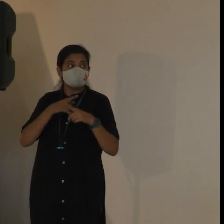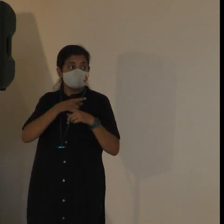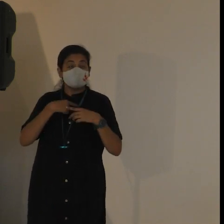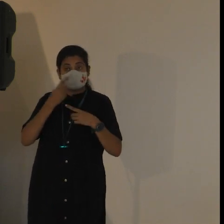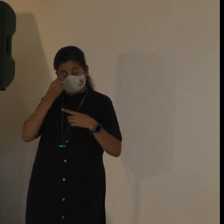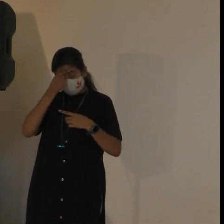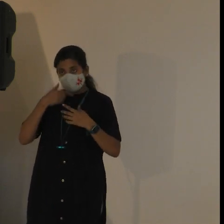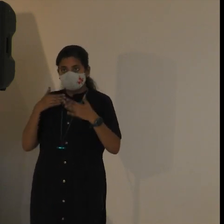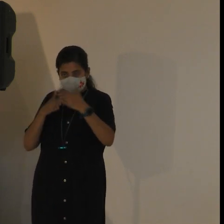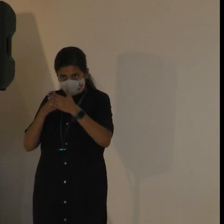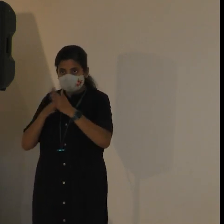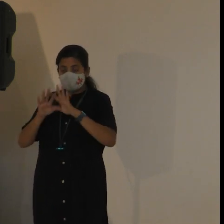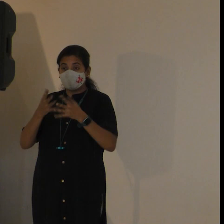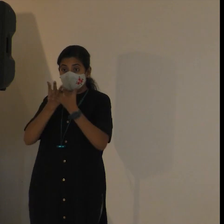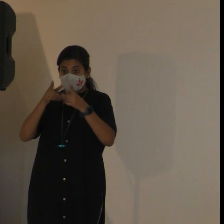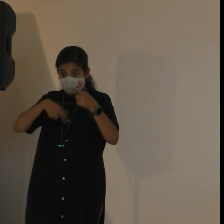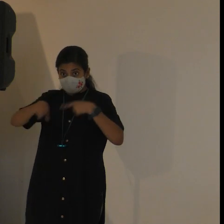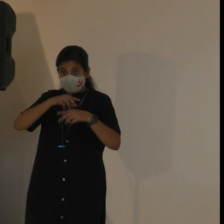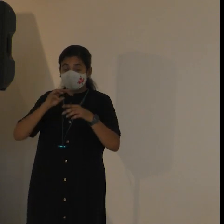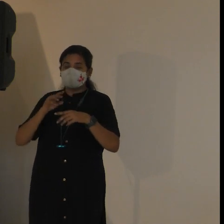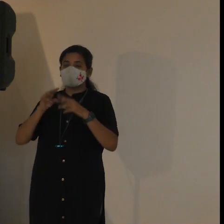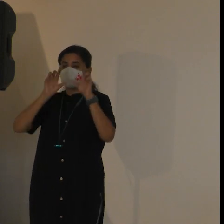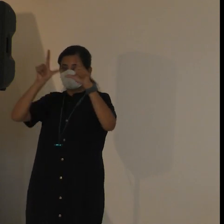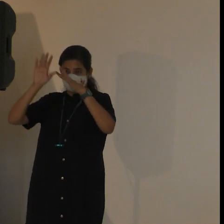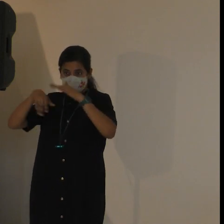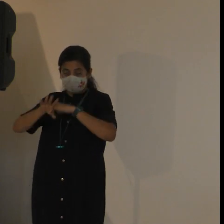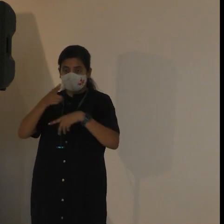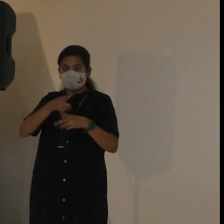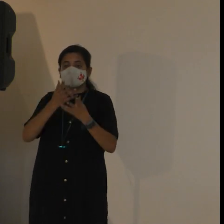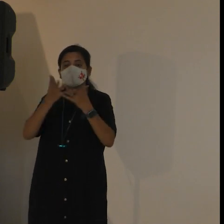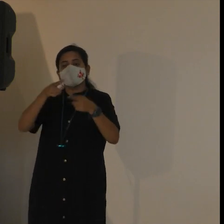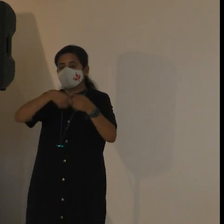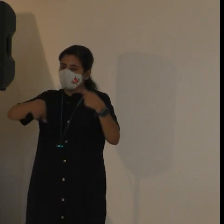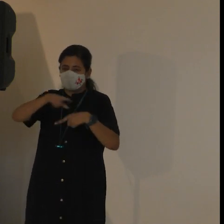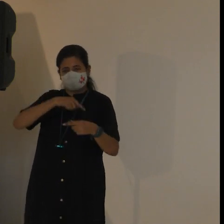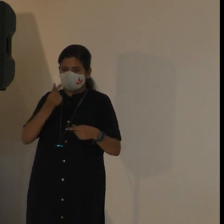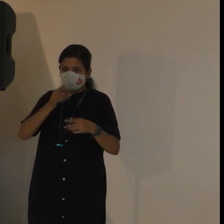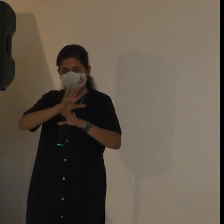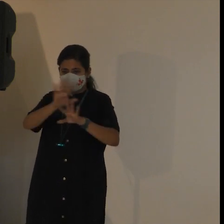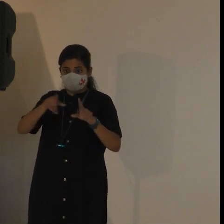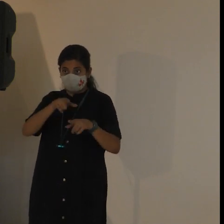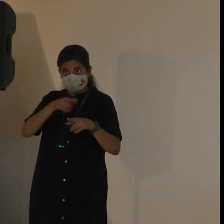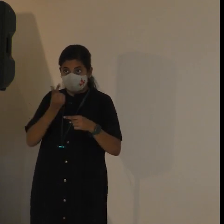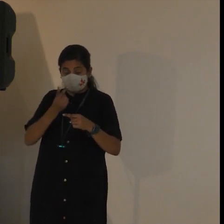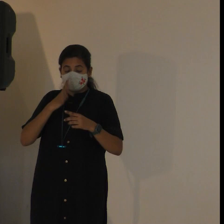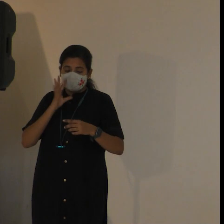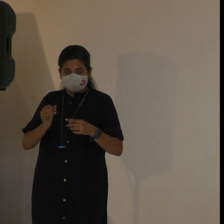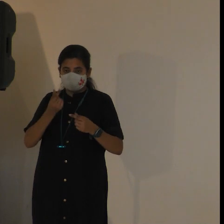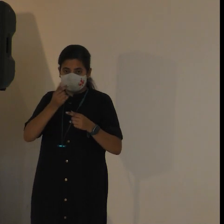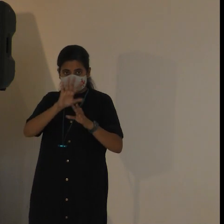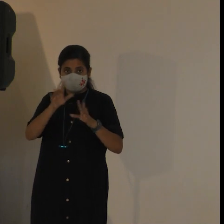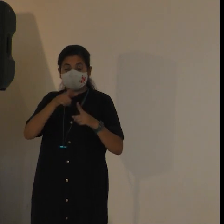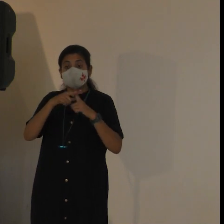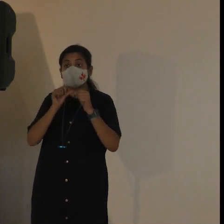we face while working with the objects in the museum is that because they are objects that are part of everyday use in their original context, there's not a lot